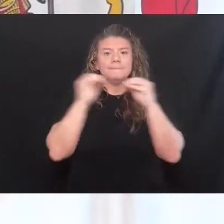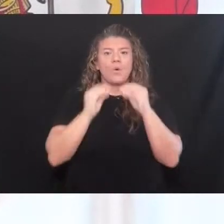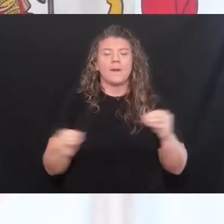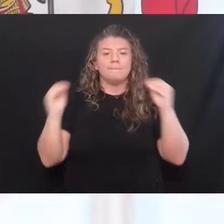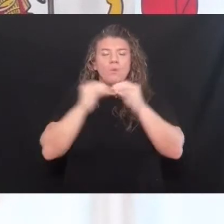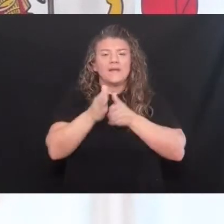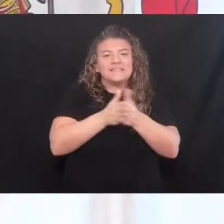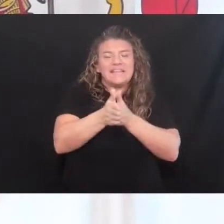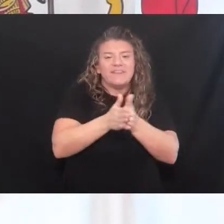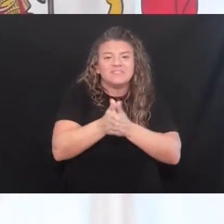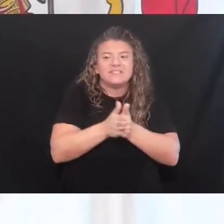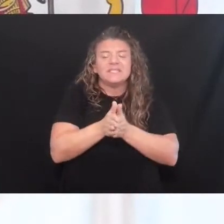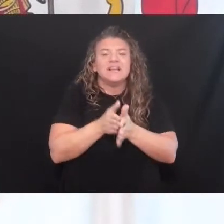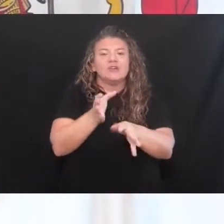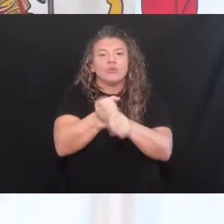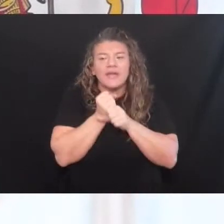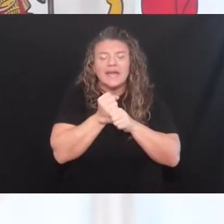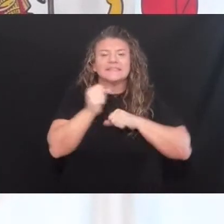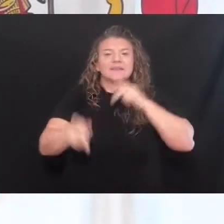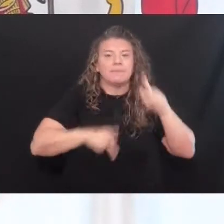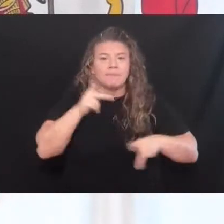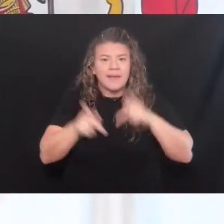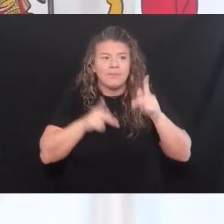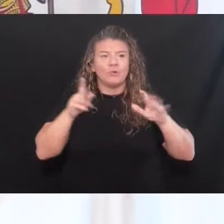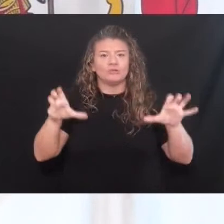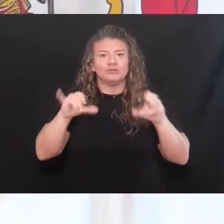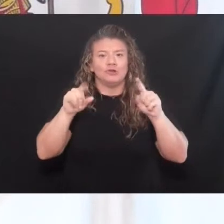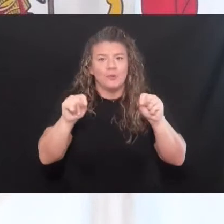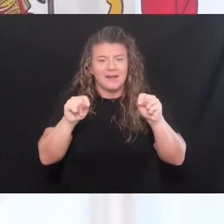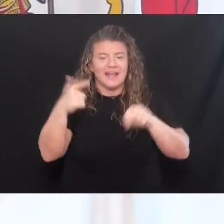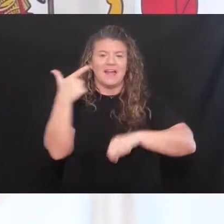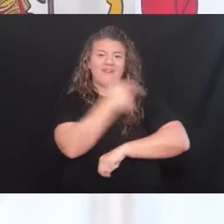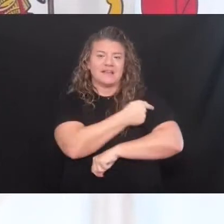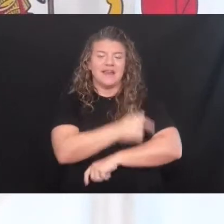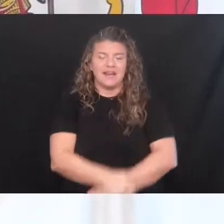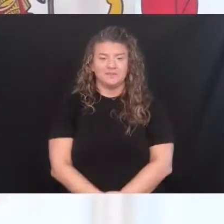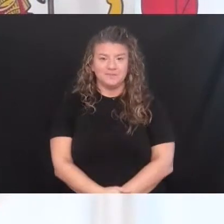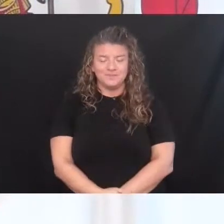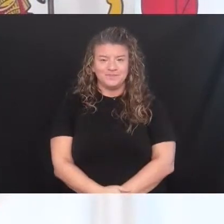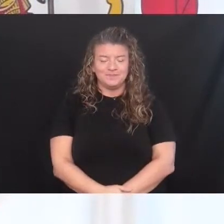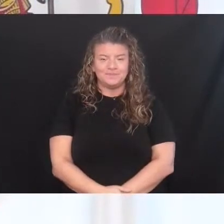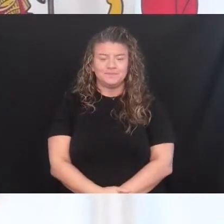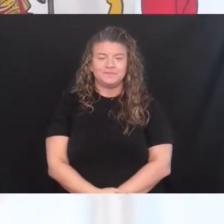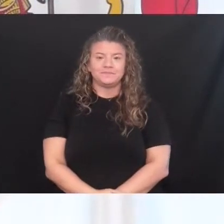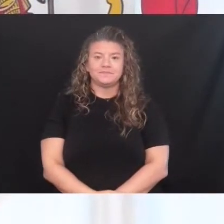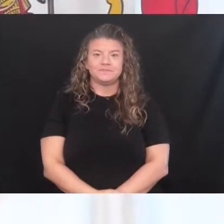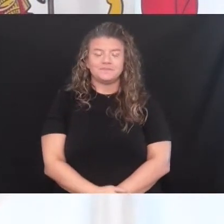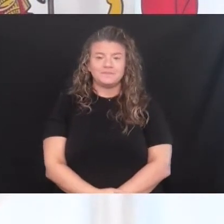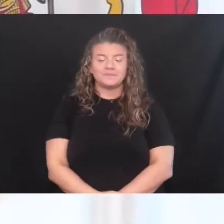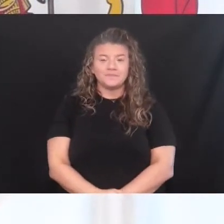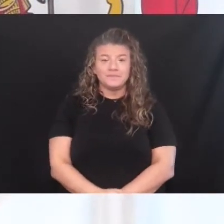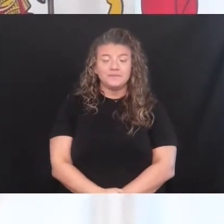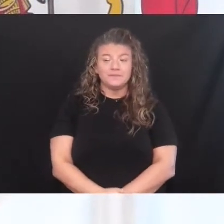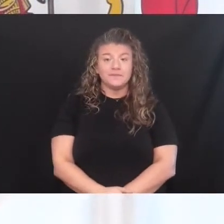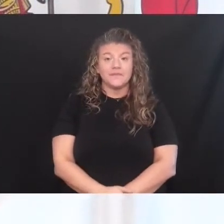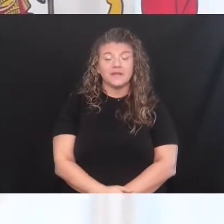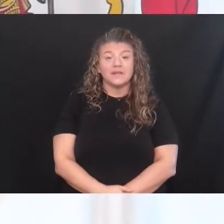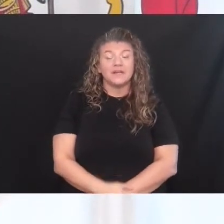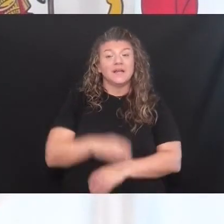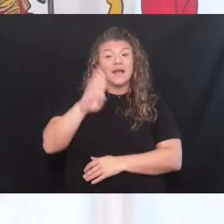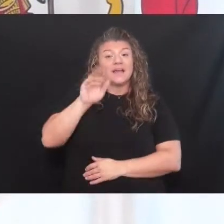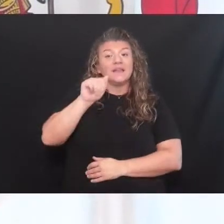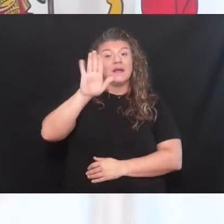get our people across the finish line and get them vaccinated. You know, the baby